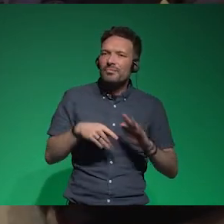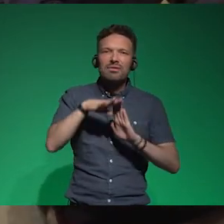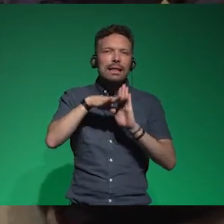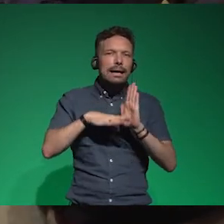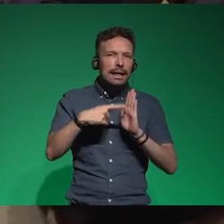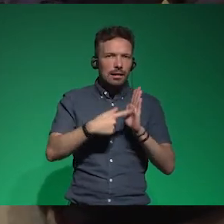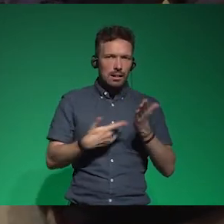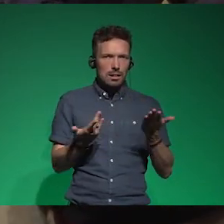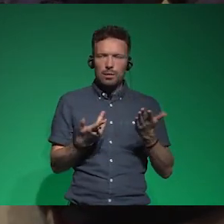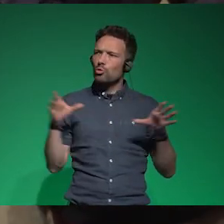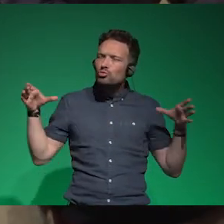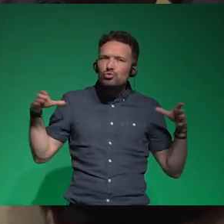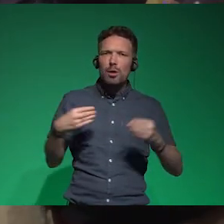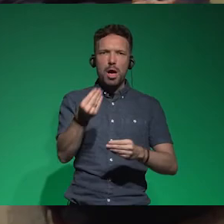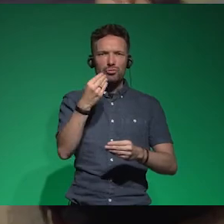thanks to tobacco plantation.